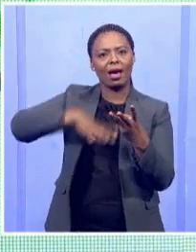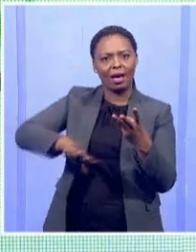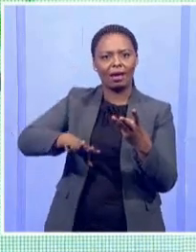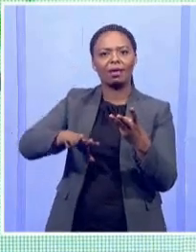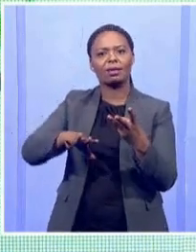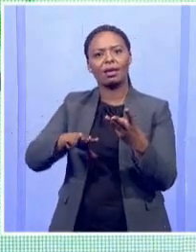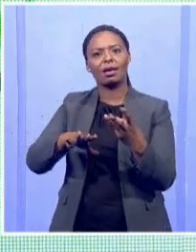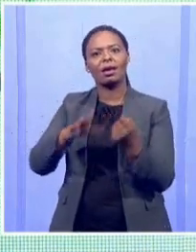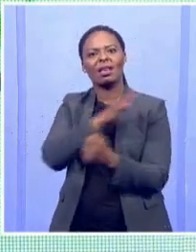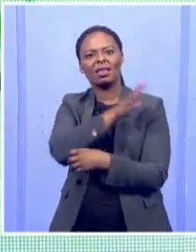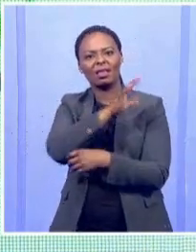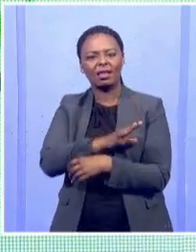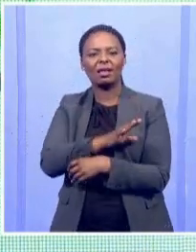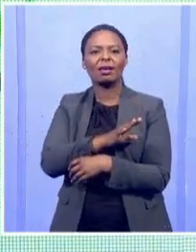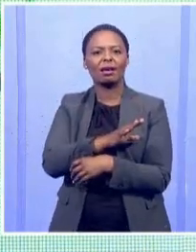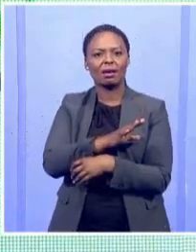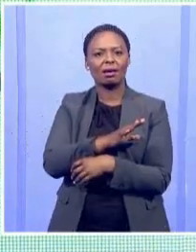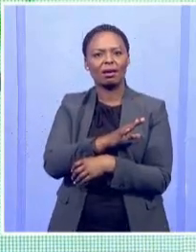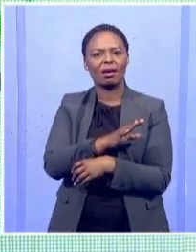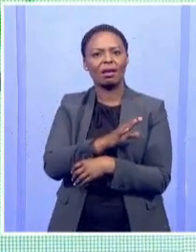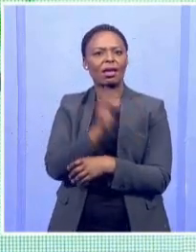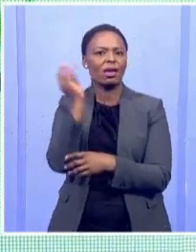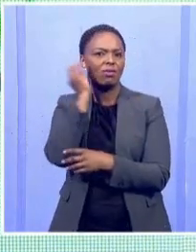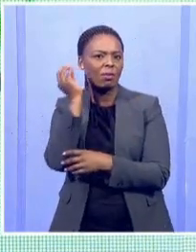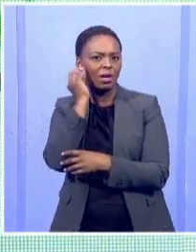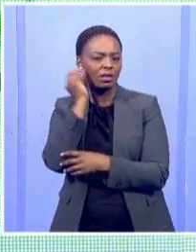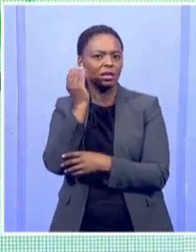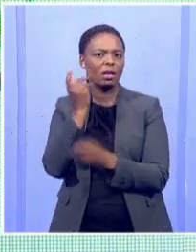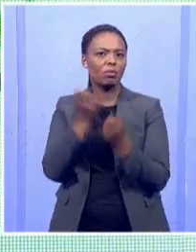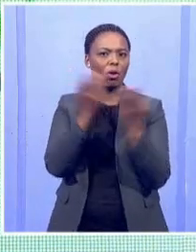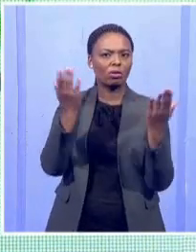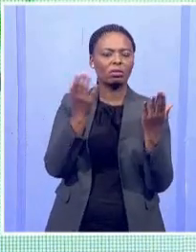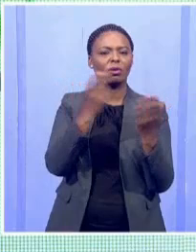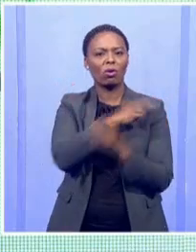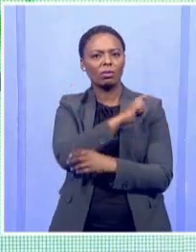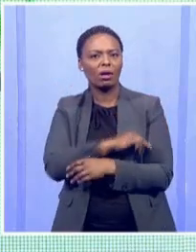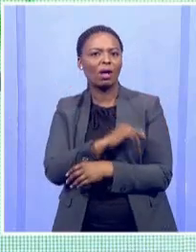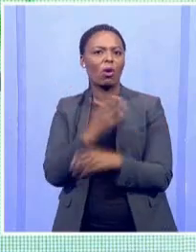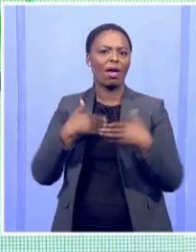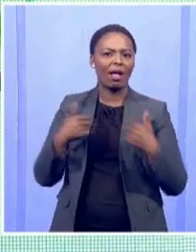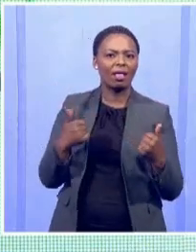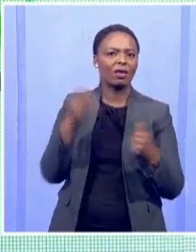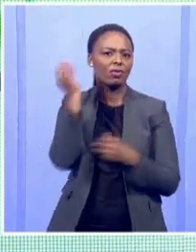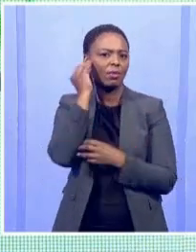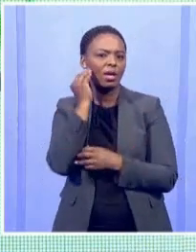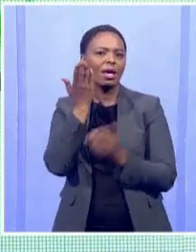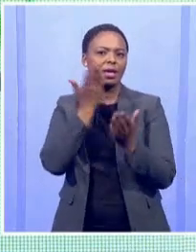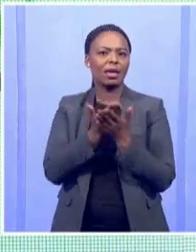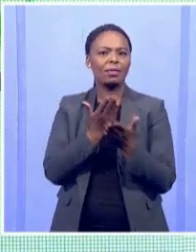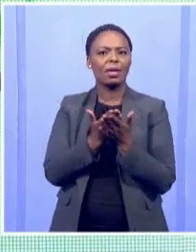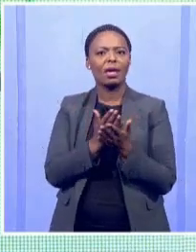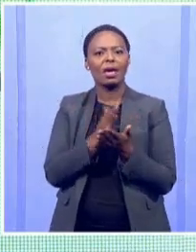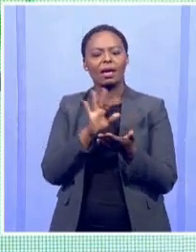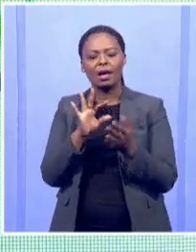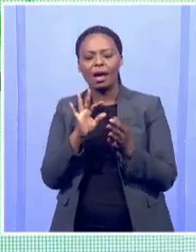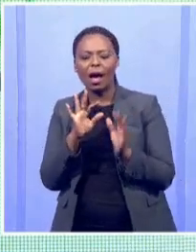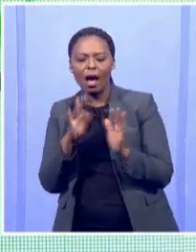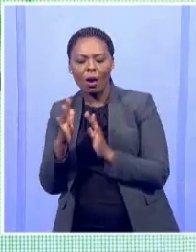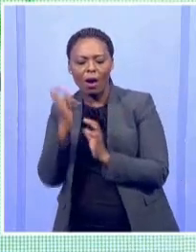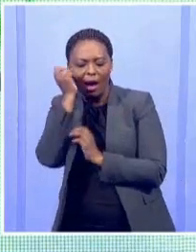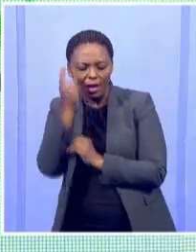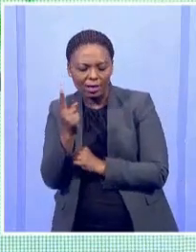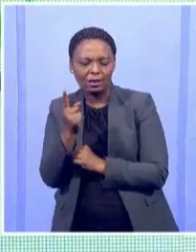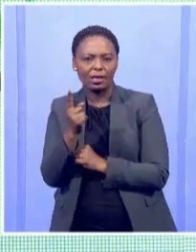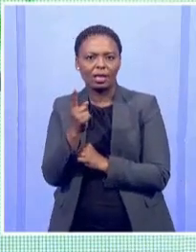can be interpreted far from the actual point of care and from where the